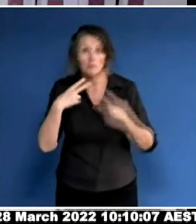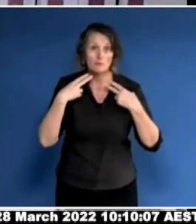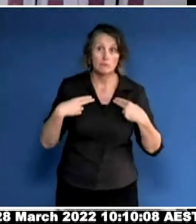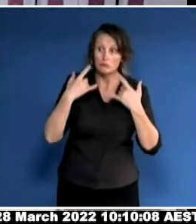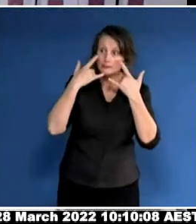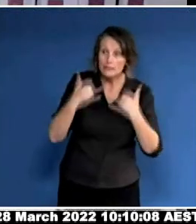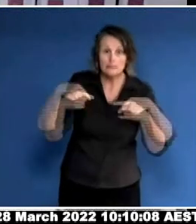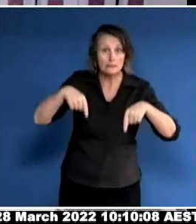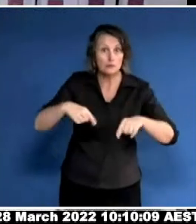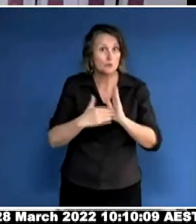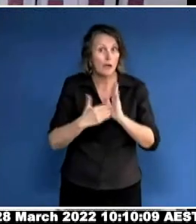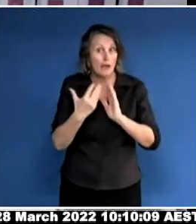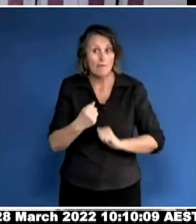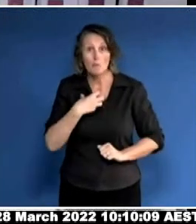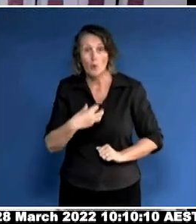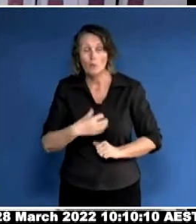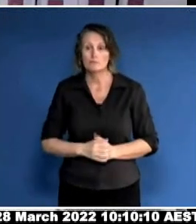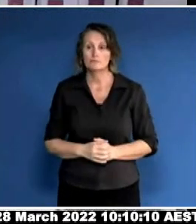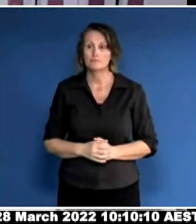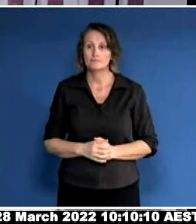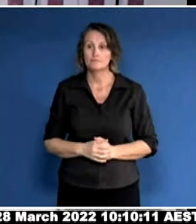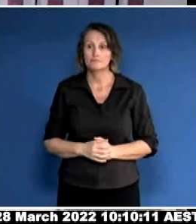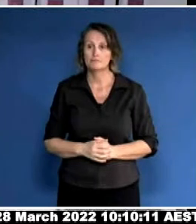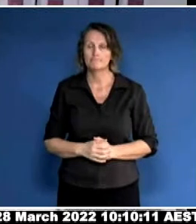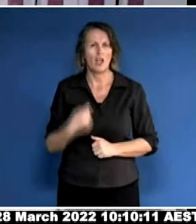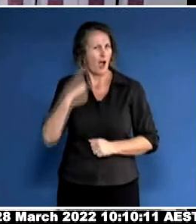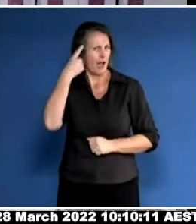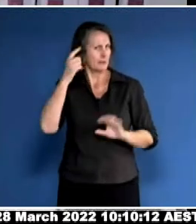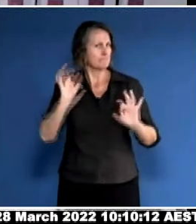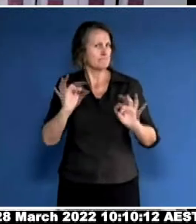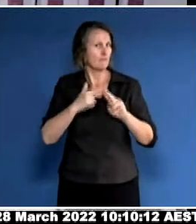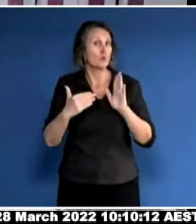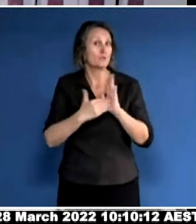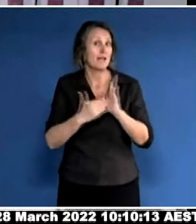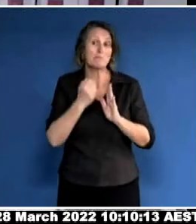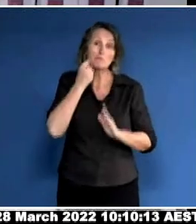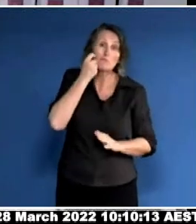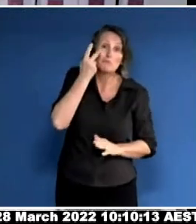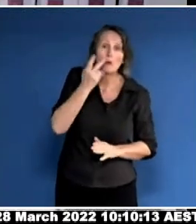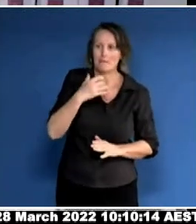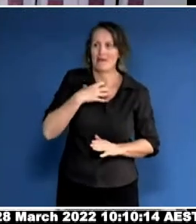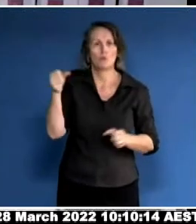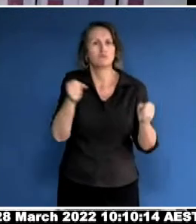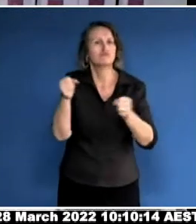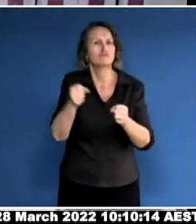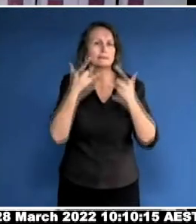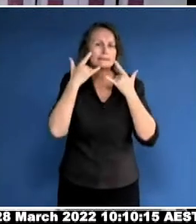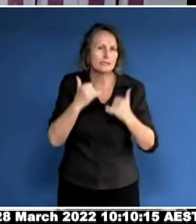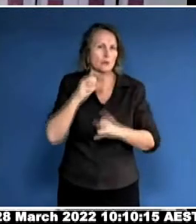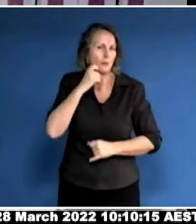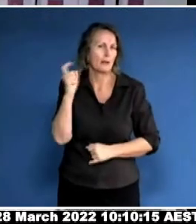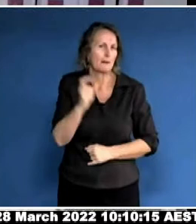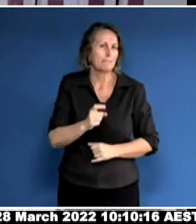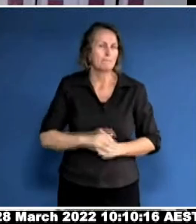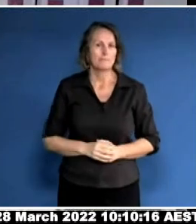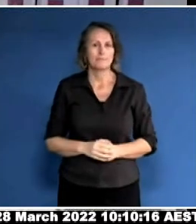today? I don't think there are today, but there may be during the course of the week. All right, in that case, thank you very much. I'll